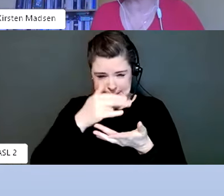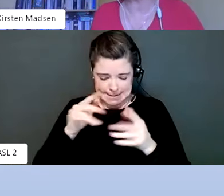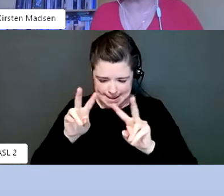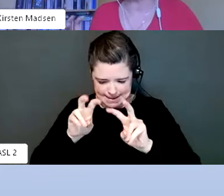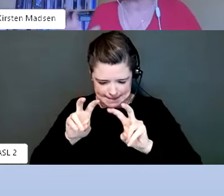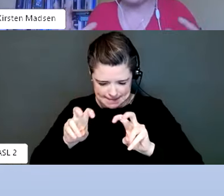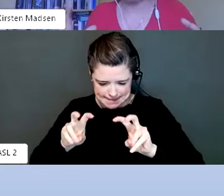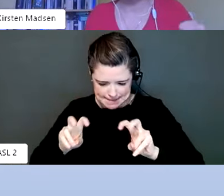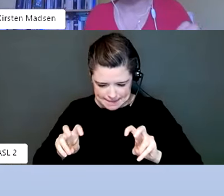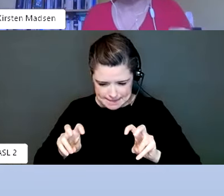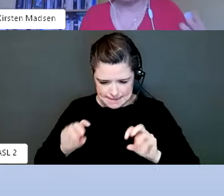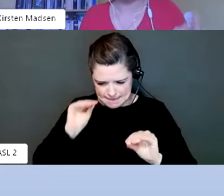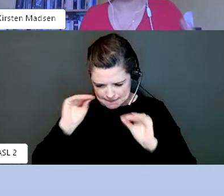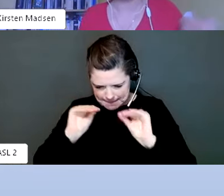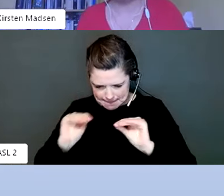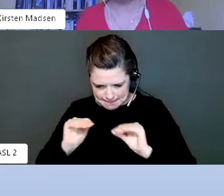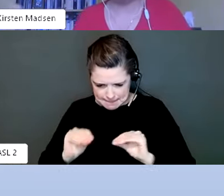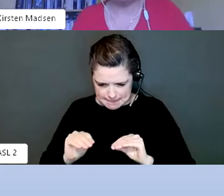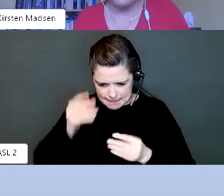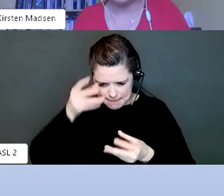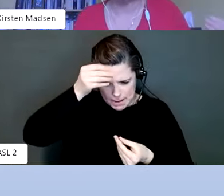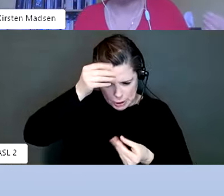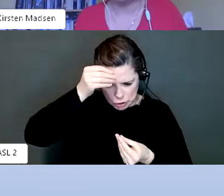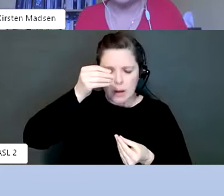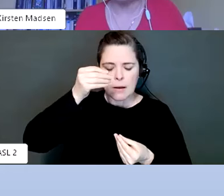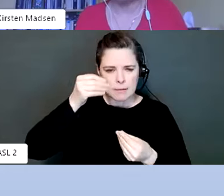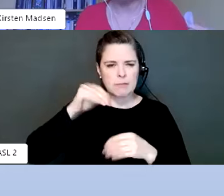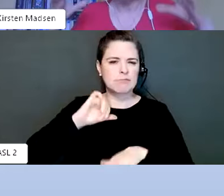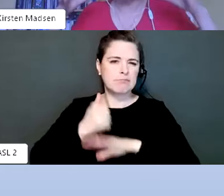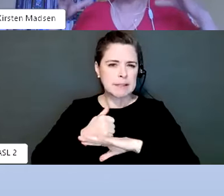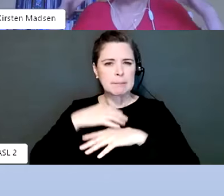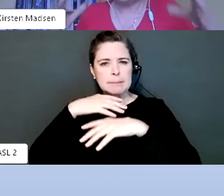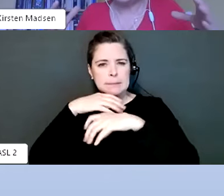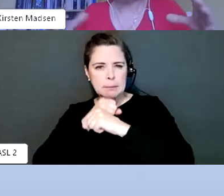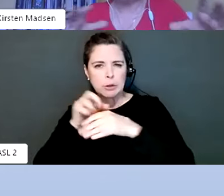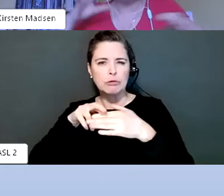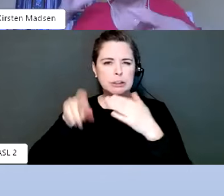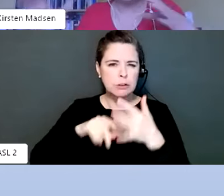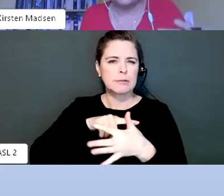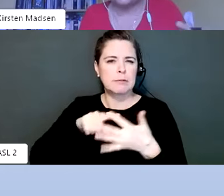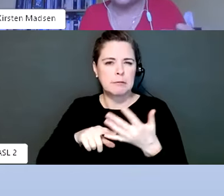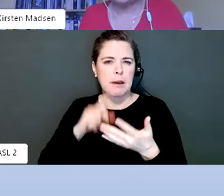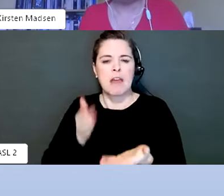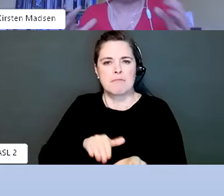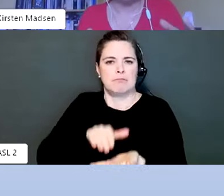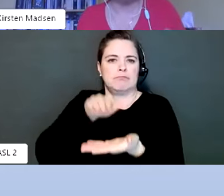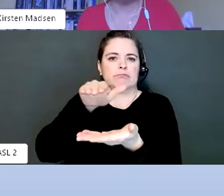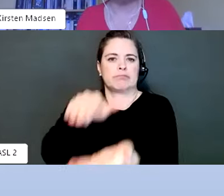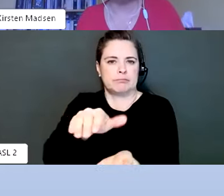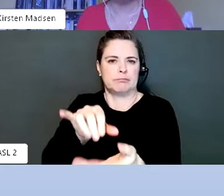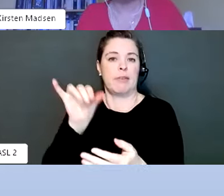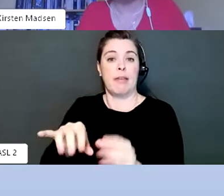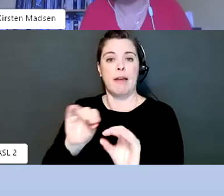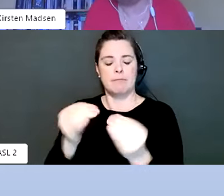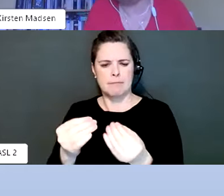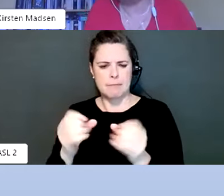the data back and the summaries back to the sites. So the sites can look at this, be provided with this